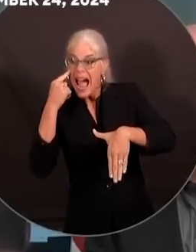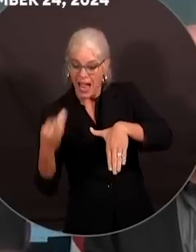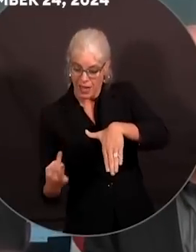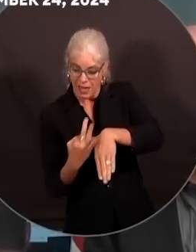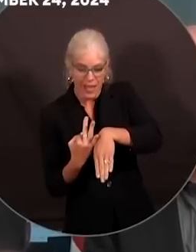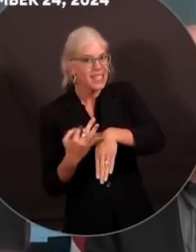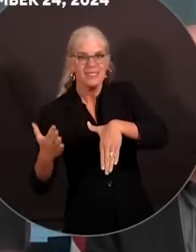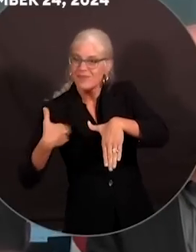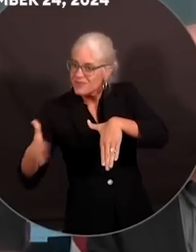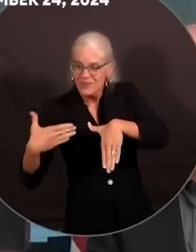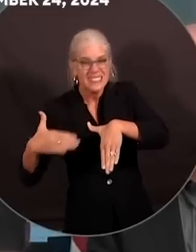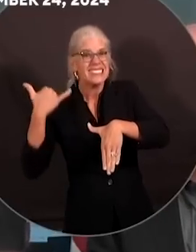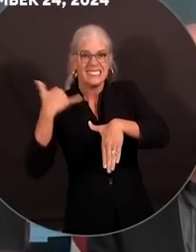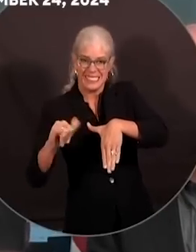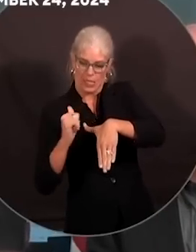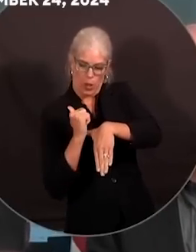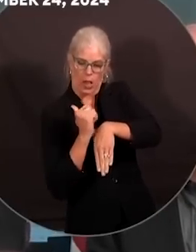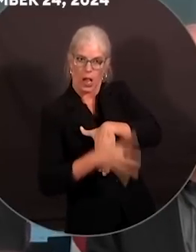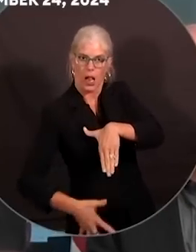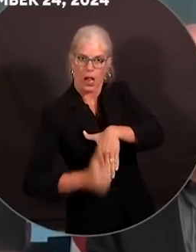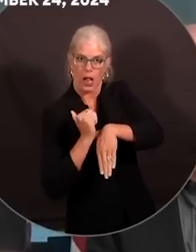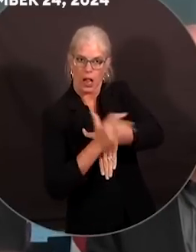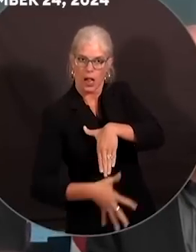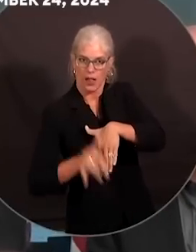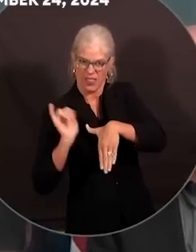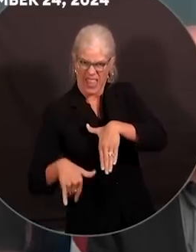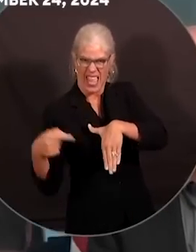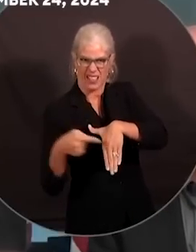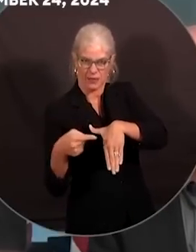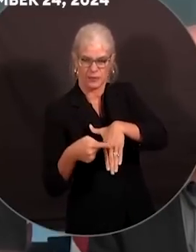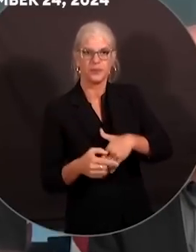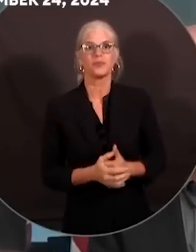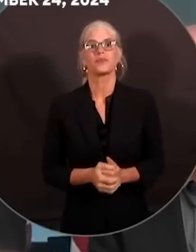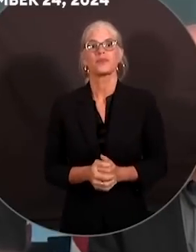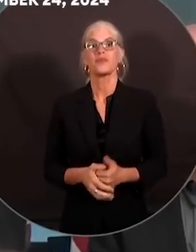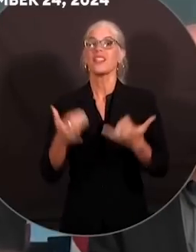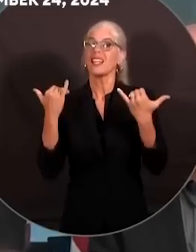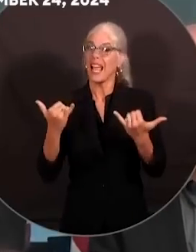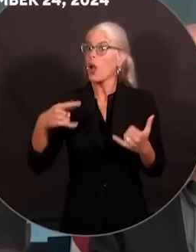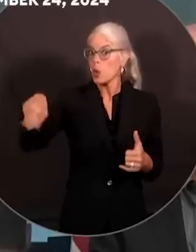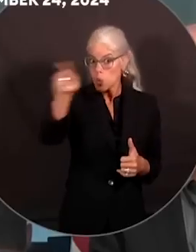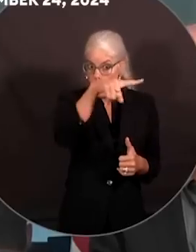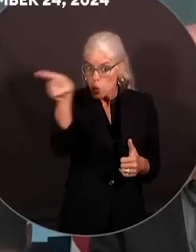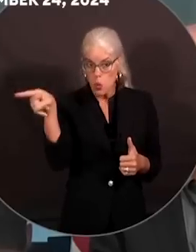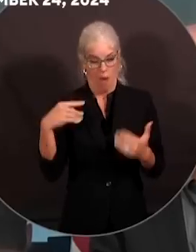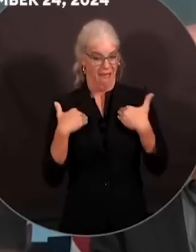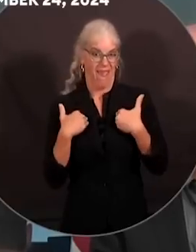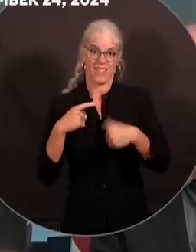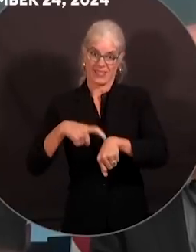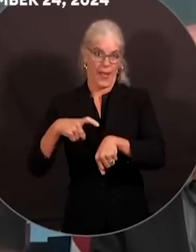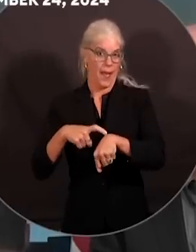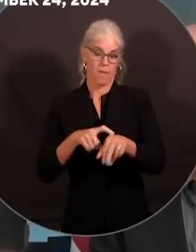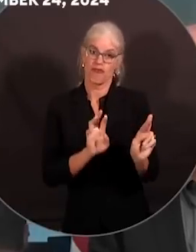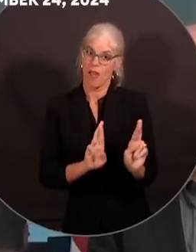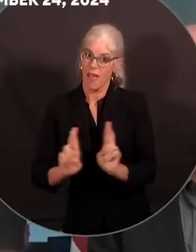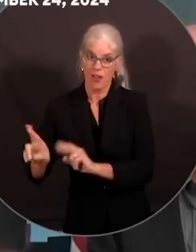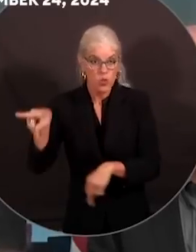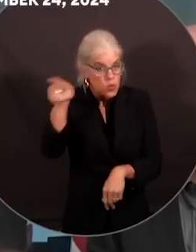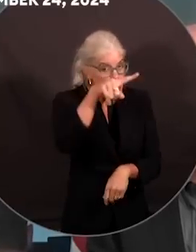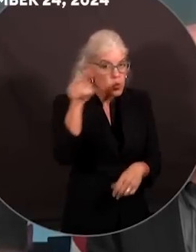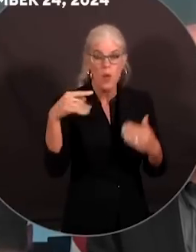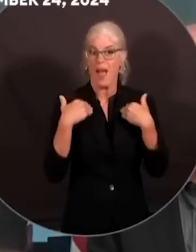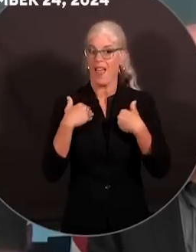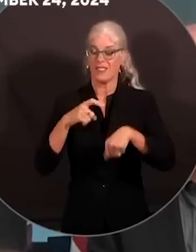be impacts beyond the current cone. So now you still have time to prepare. Review your hurricane